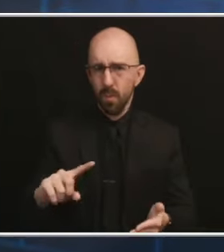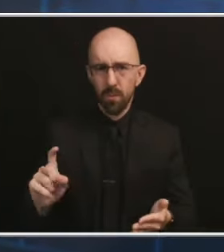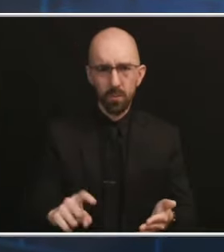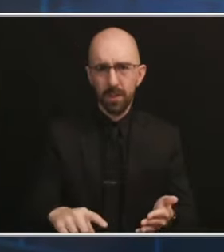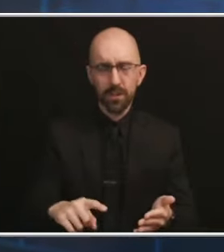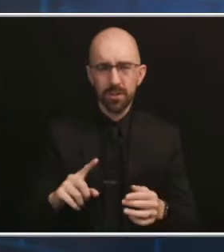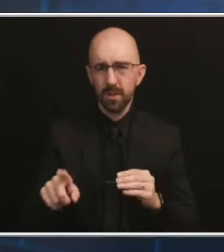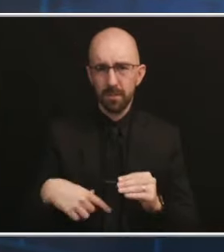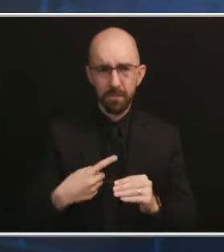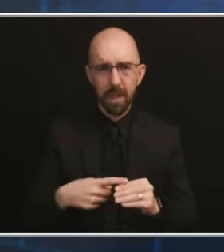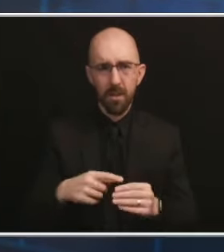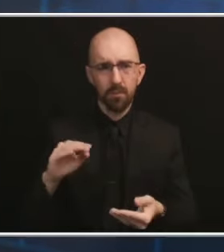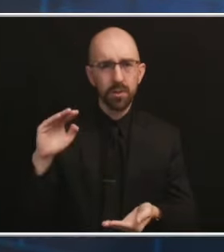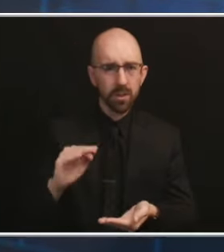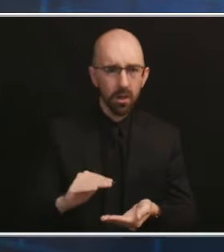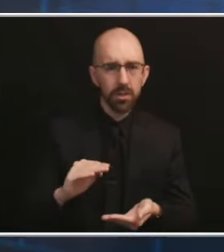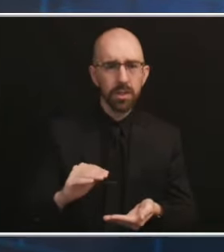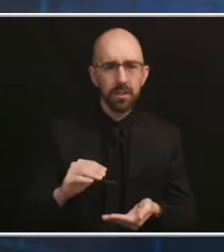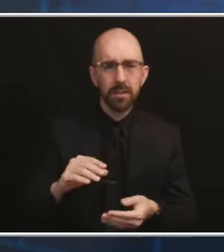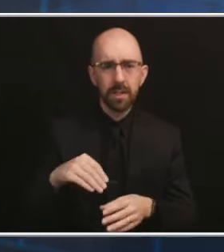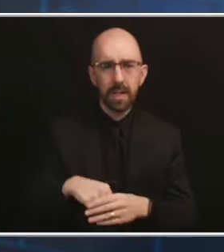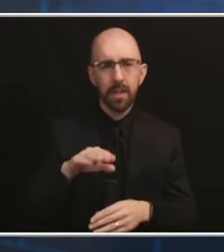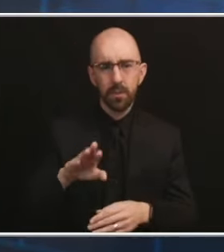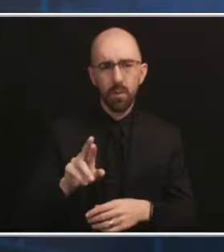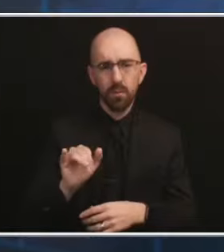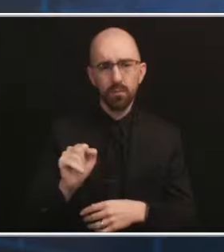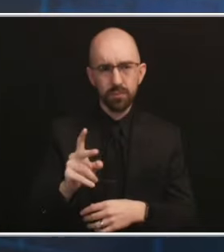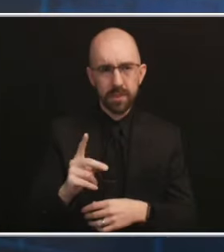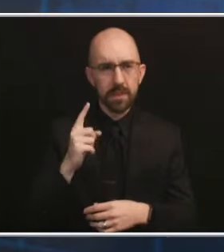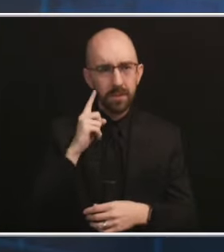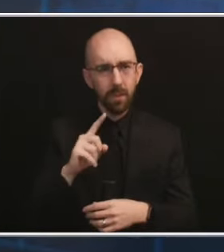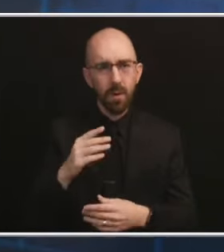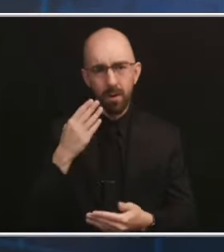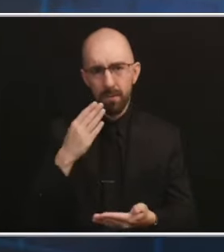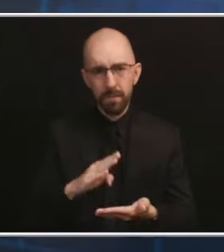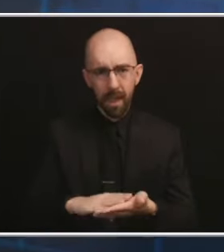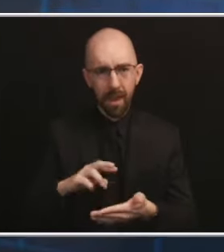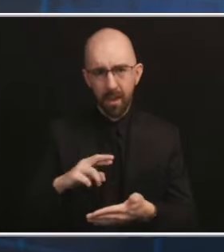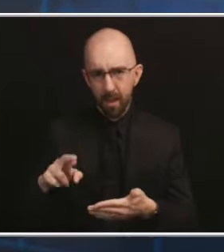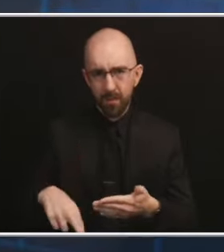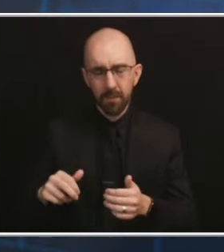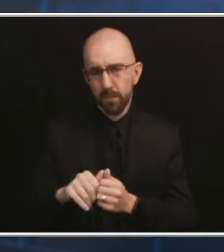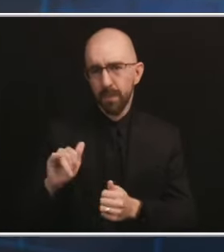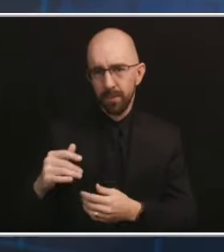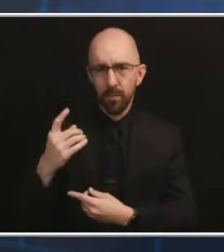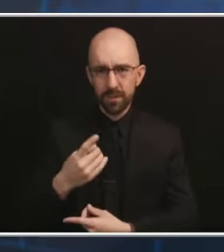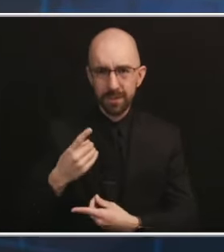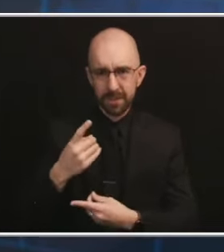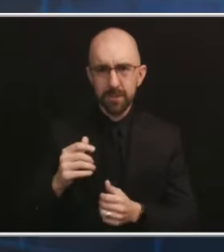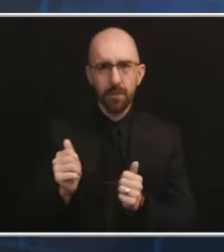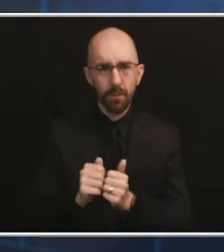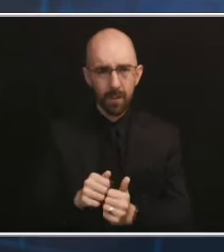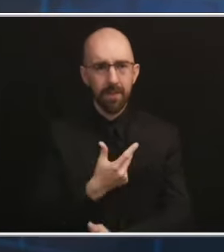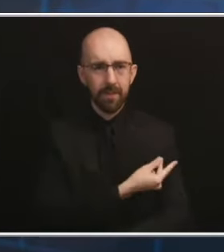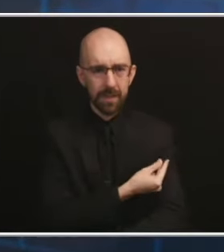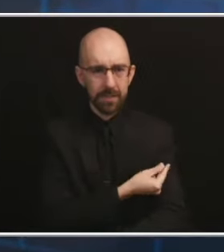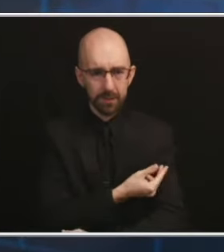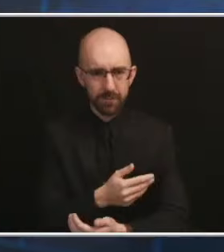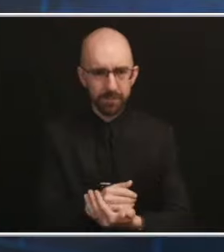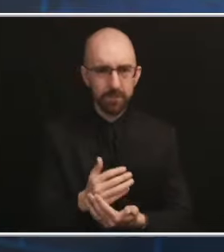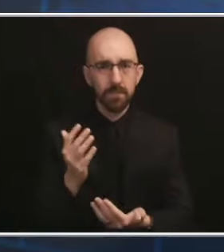the reduction in your risk for bad outcomes for those diseases with vaccination, which is